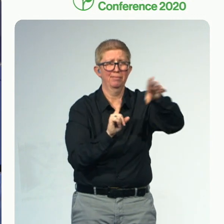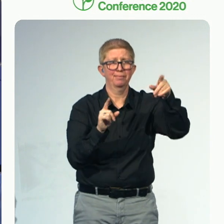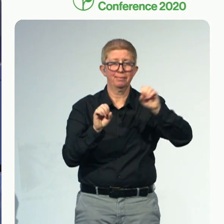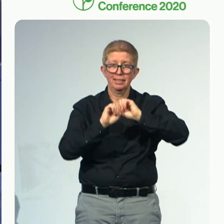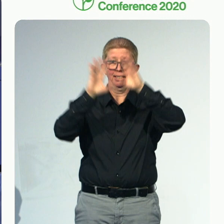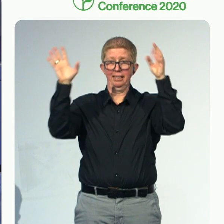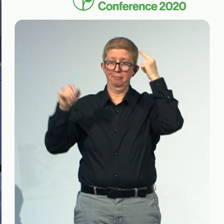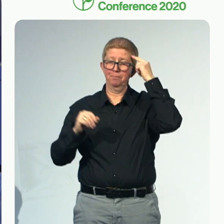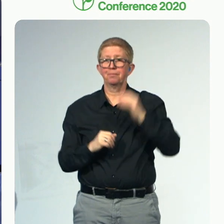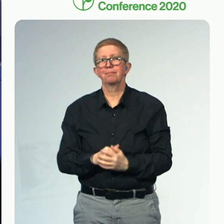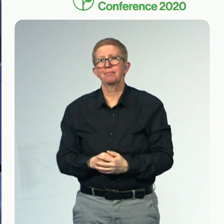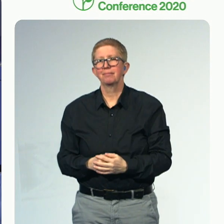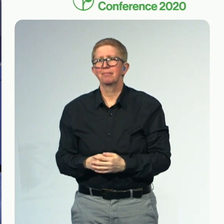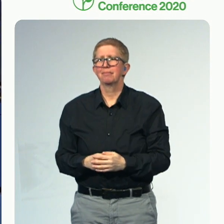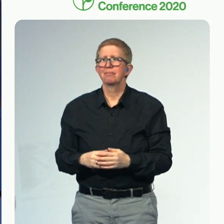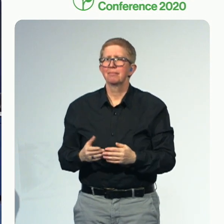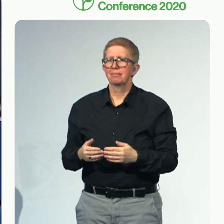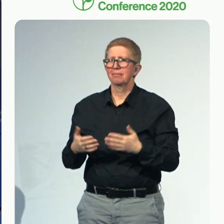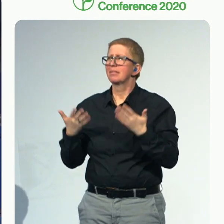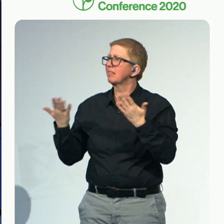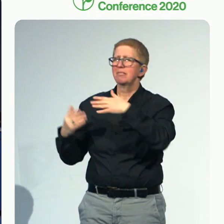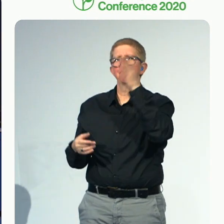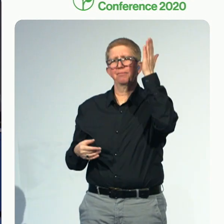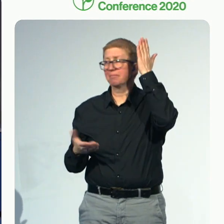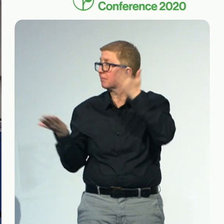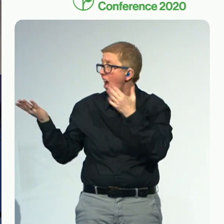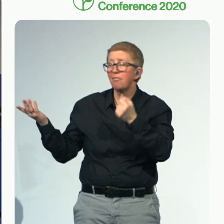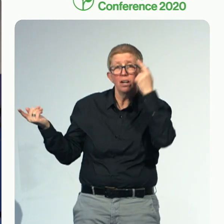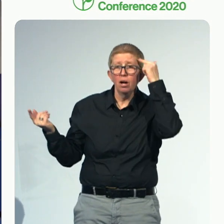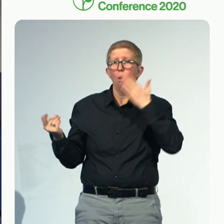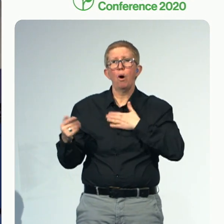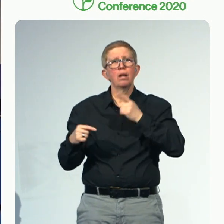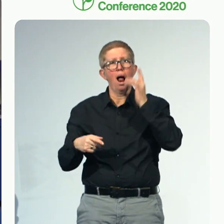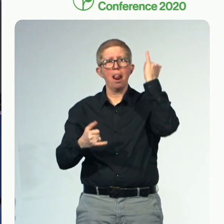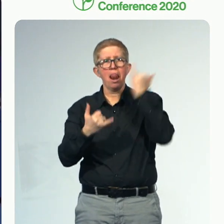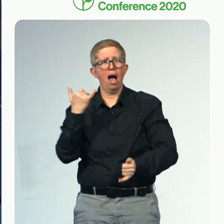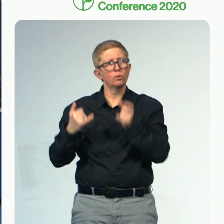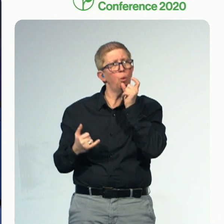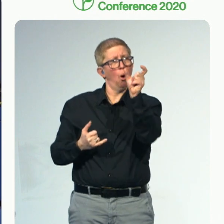No more famous last words. Can we please put on? Yeah, give it up for our couch. Thank you.